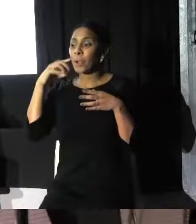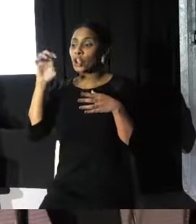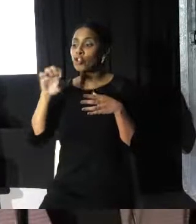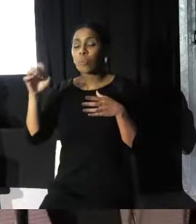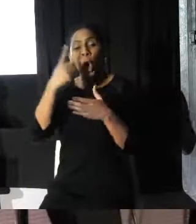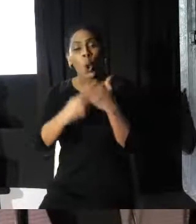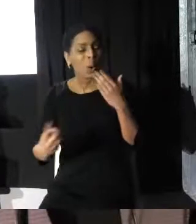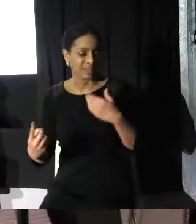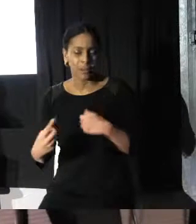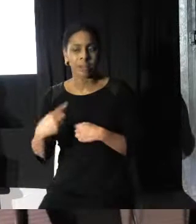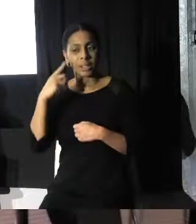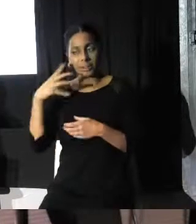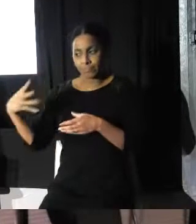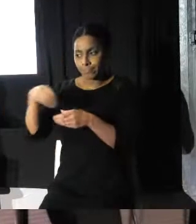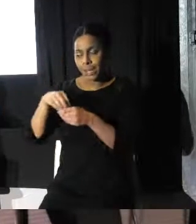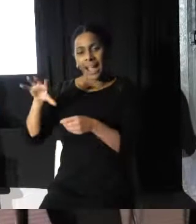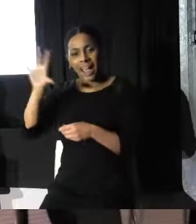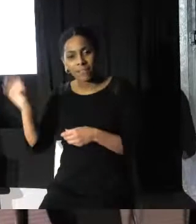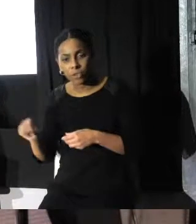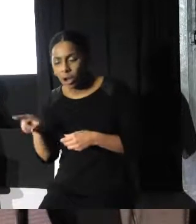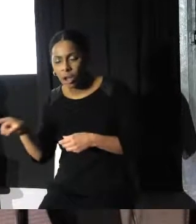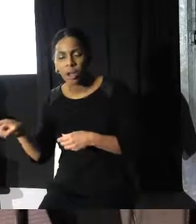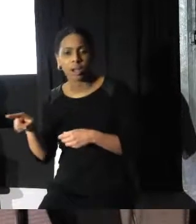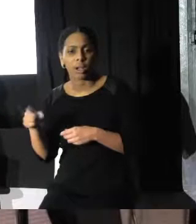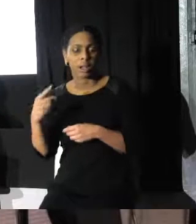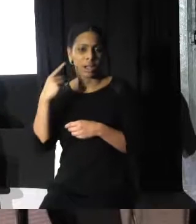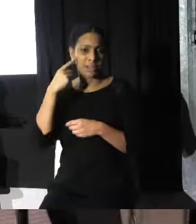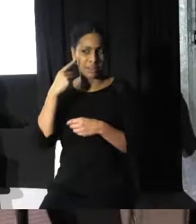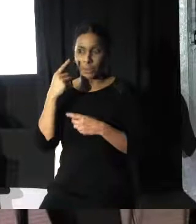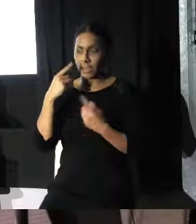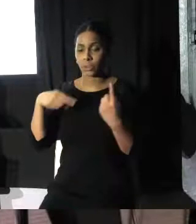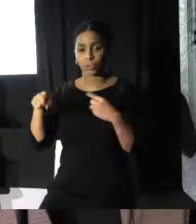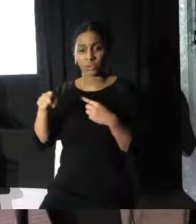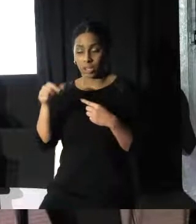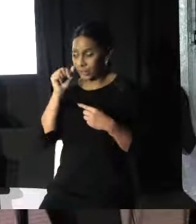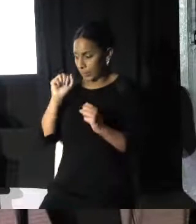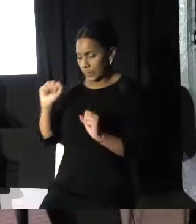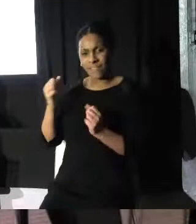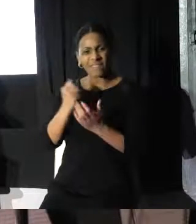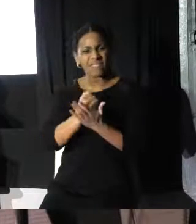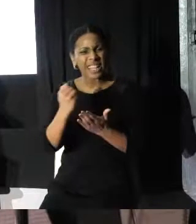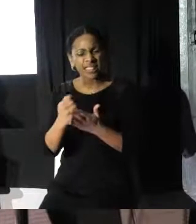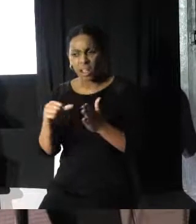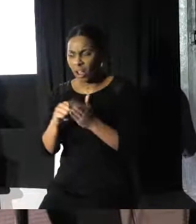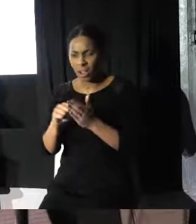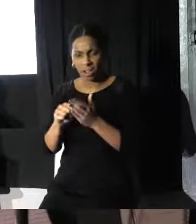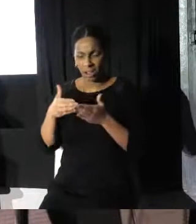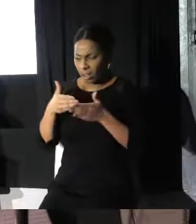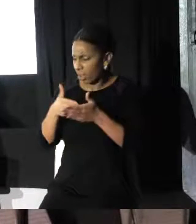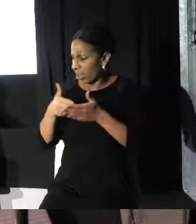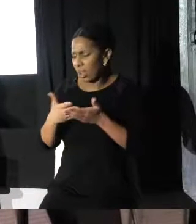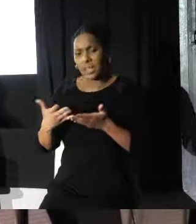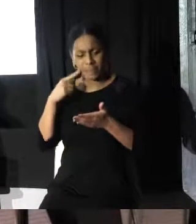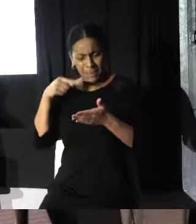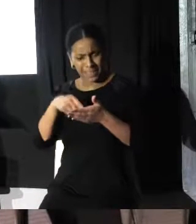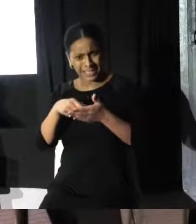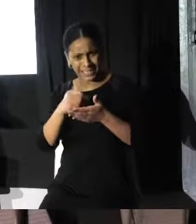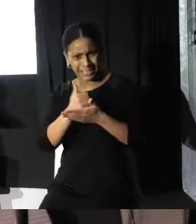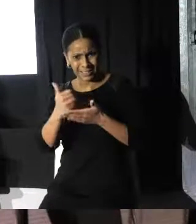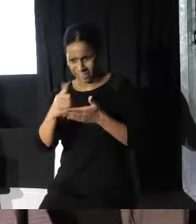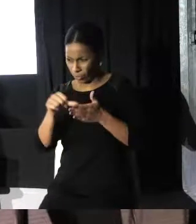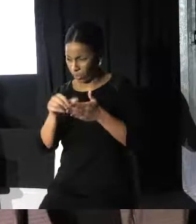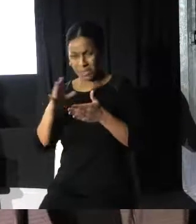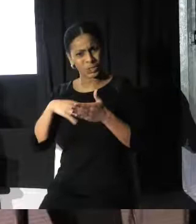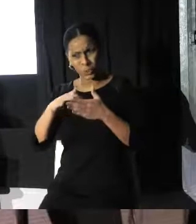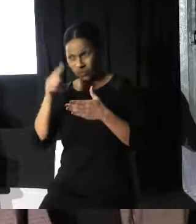these conversations. We have to find ways of overcoming visa problems. We have to find a new form of internationalism